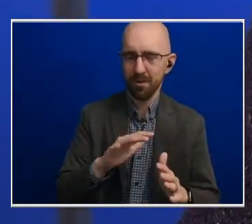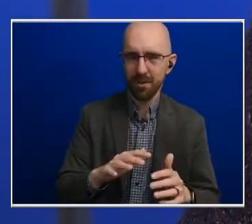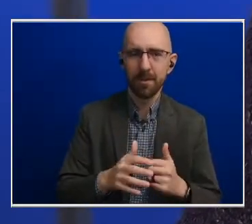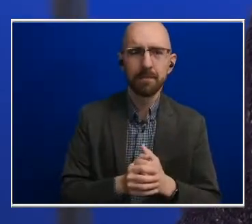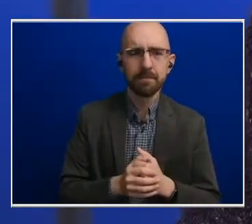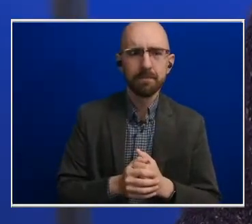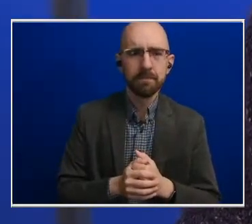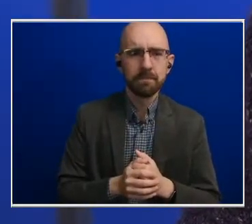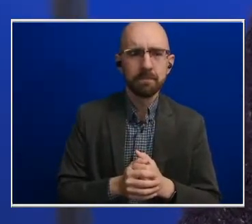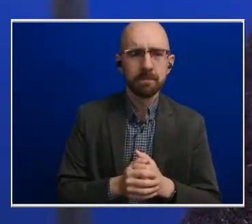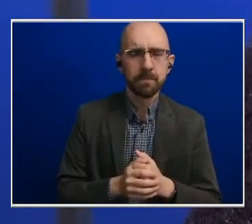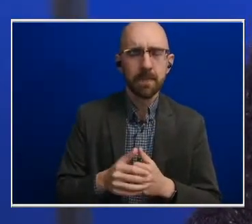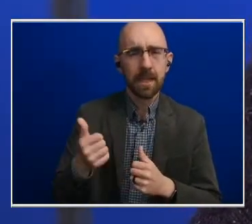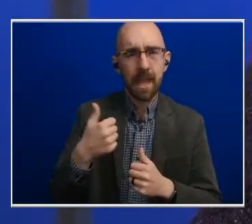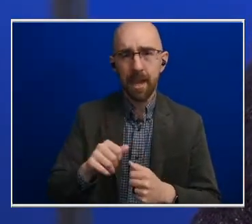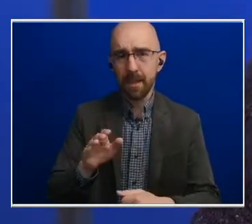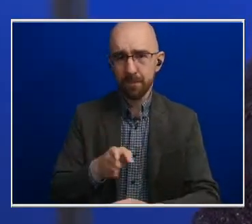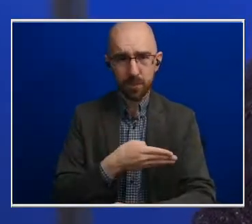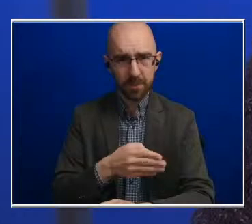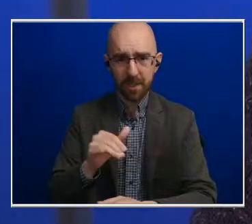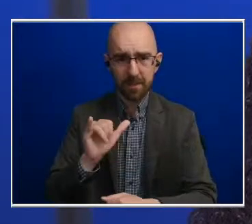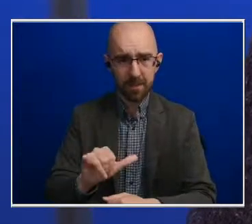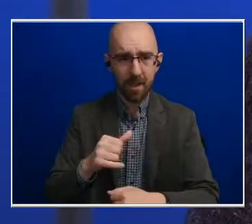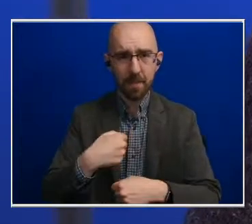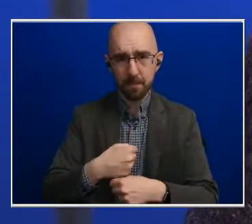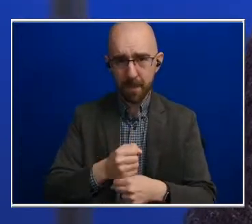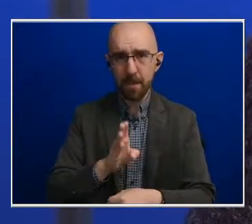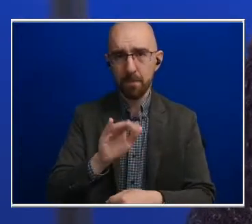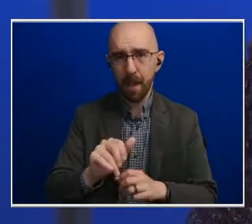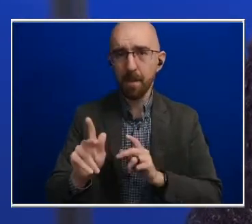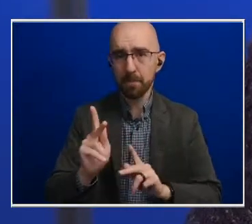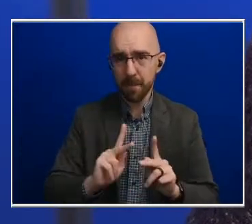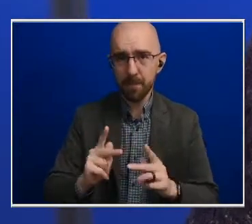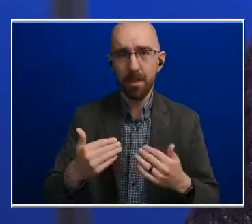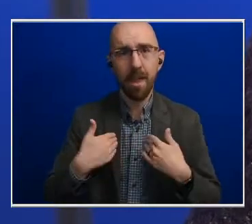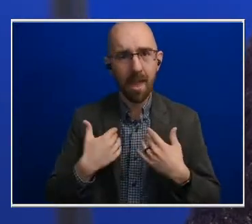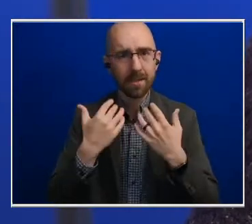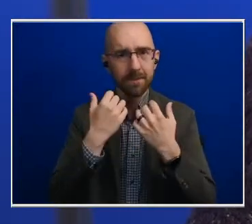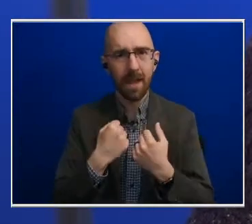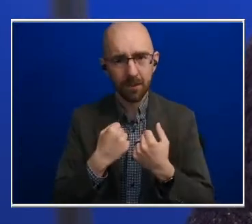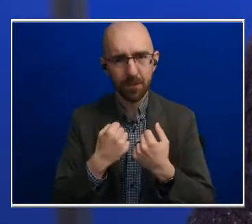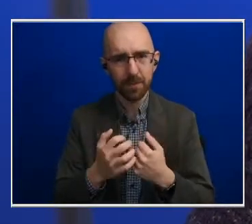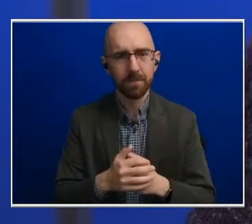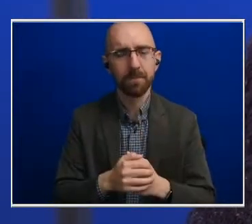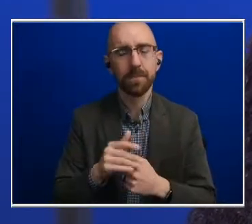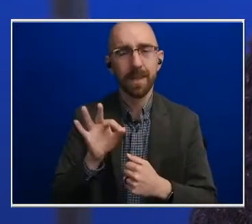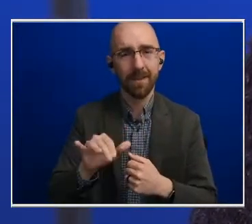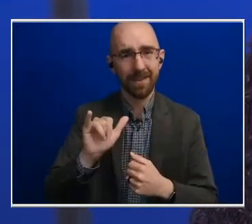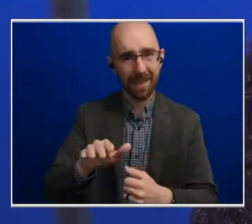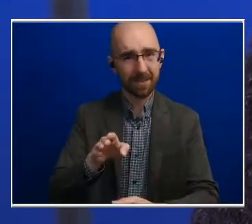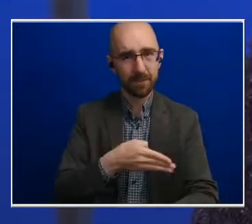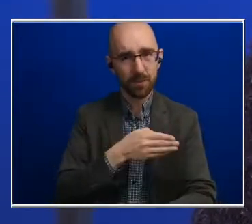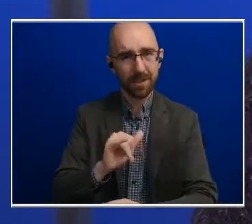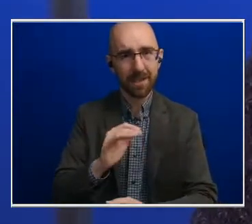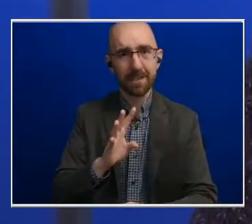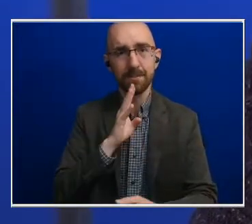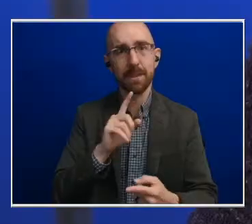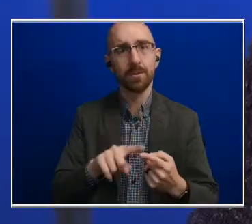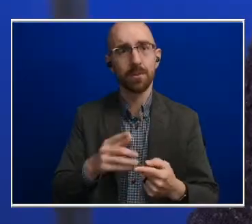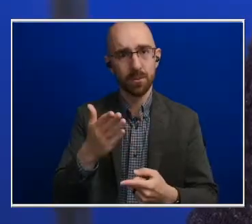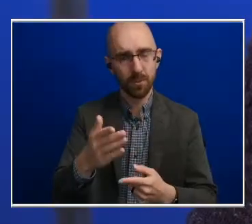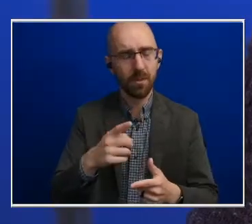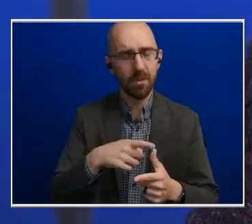any music that is made by people has value. And if that's the music that speaks to you, then go with